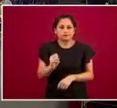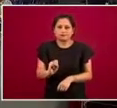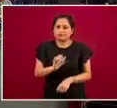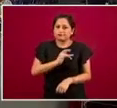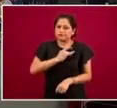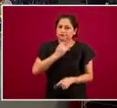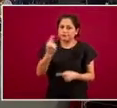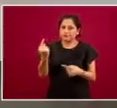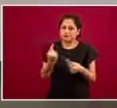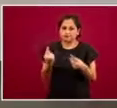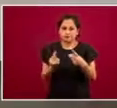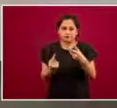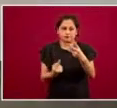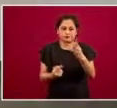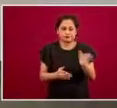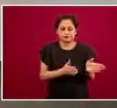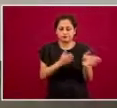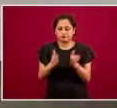creating contagion.